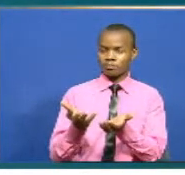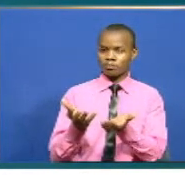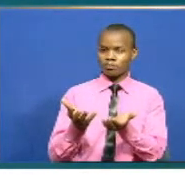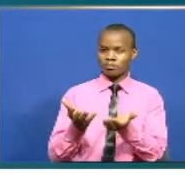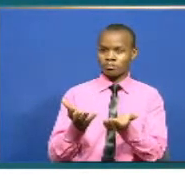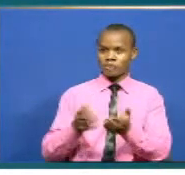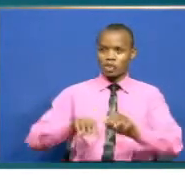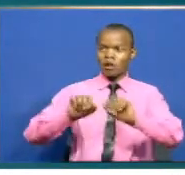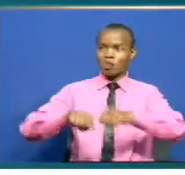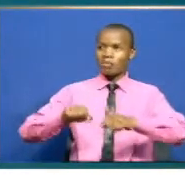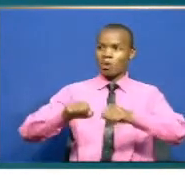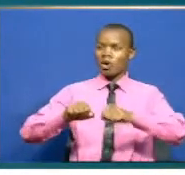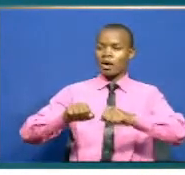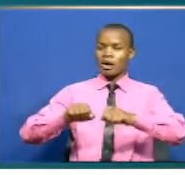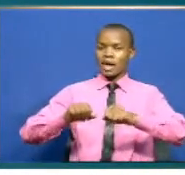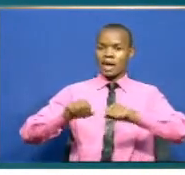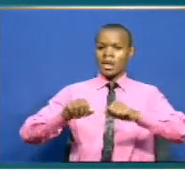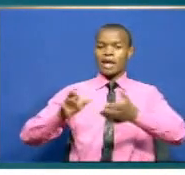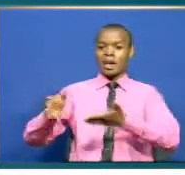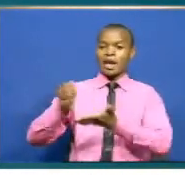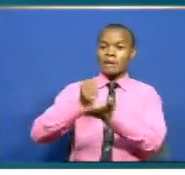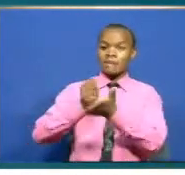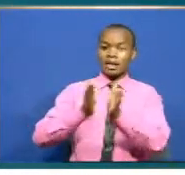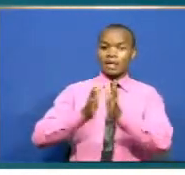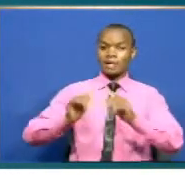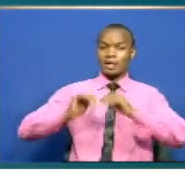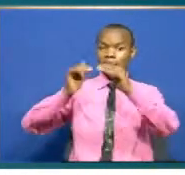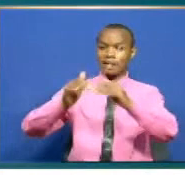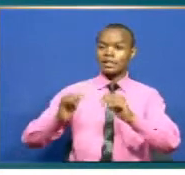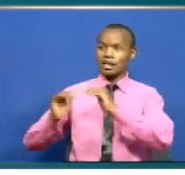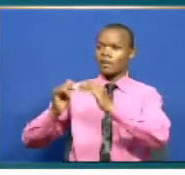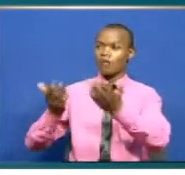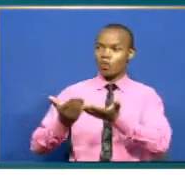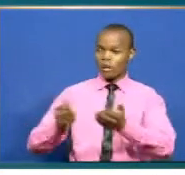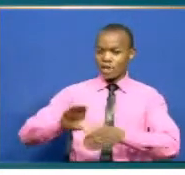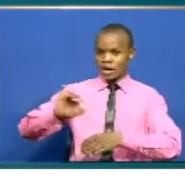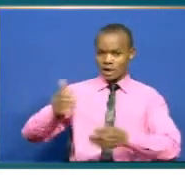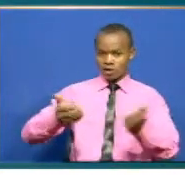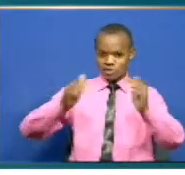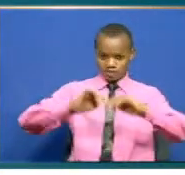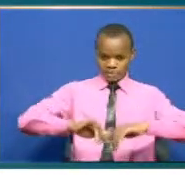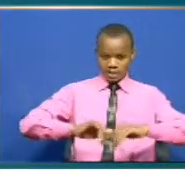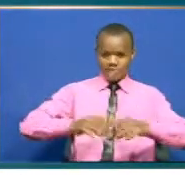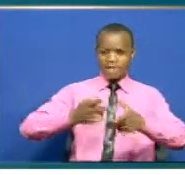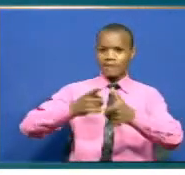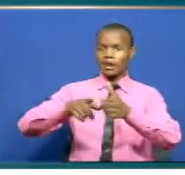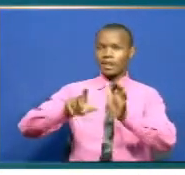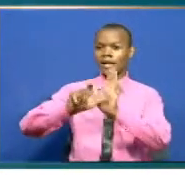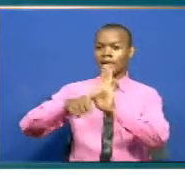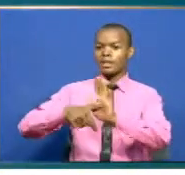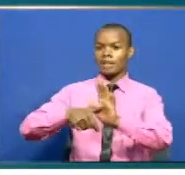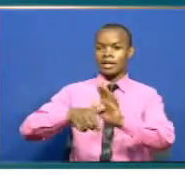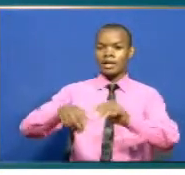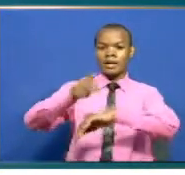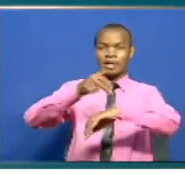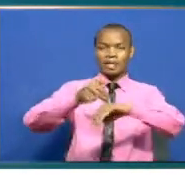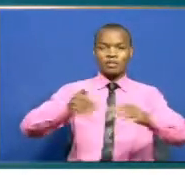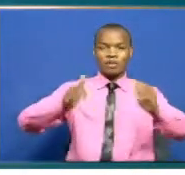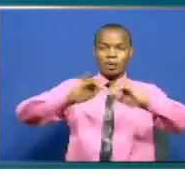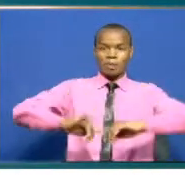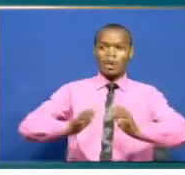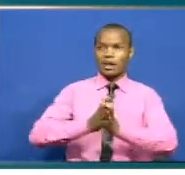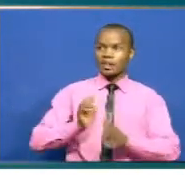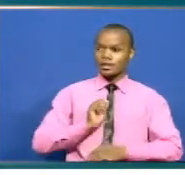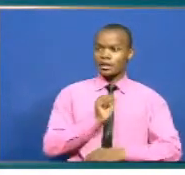to go to the next level. That is going to the national the county assemblies, and then from there on going to the National Assembly and as well as the Senate, and that is